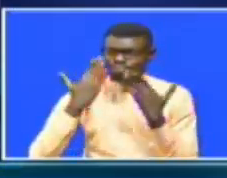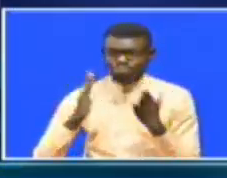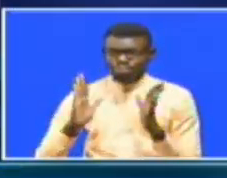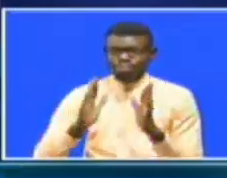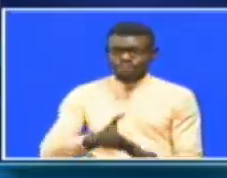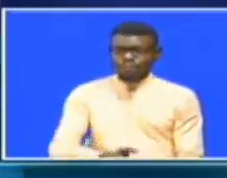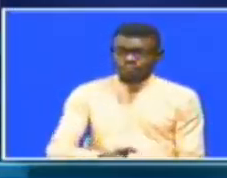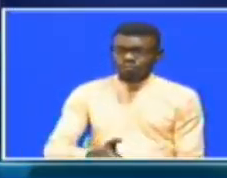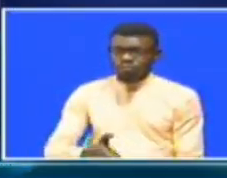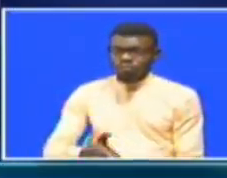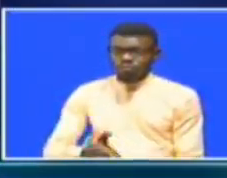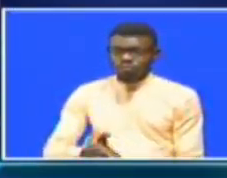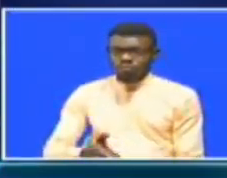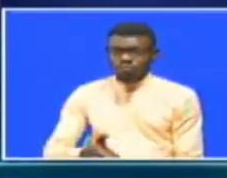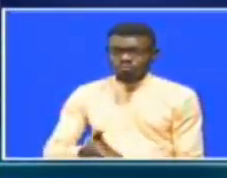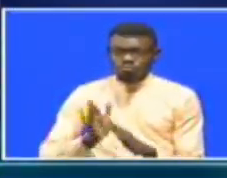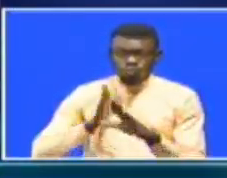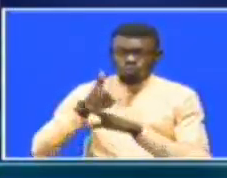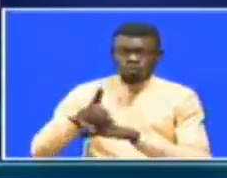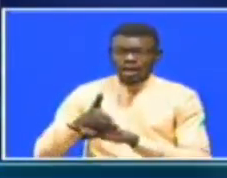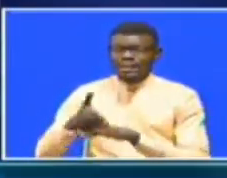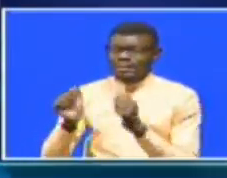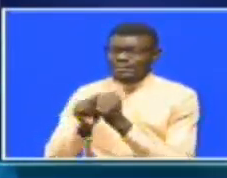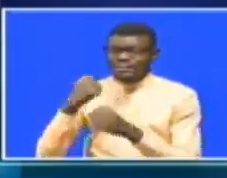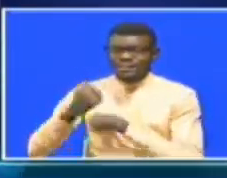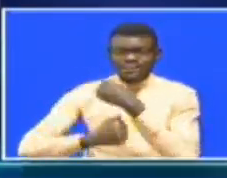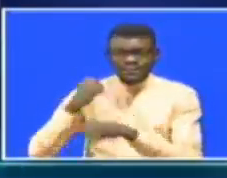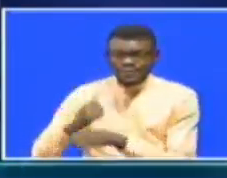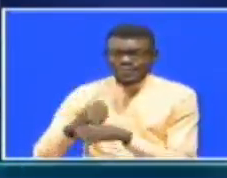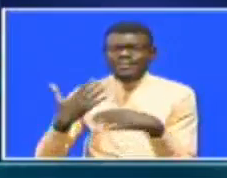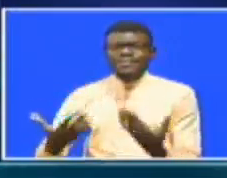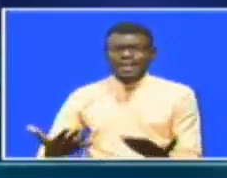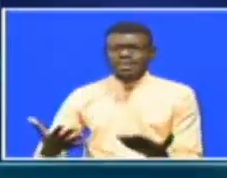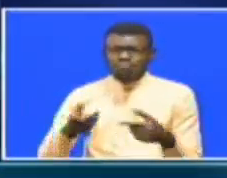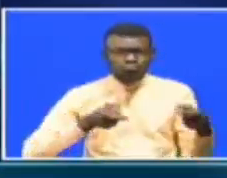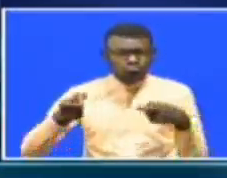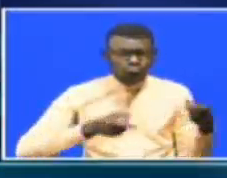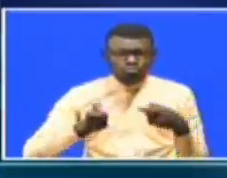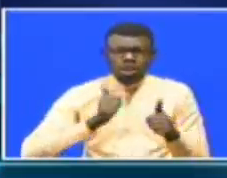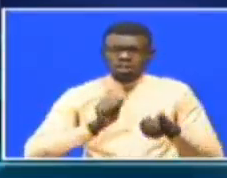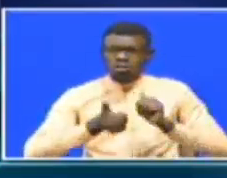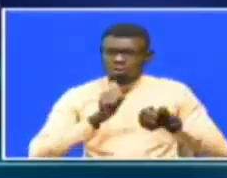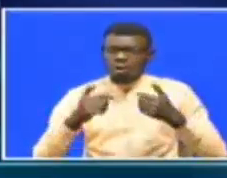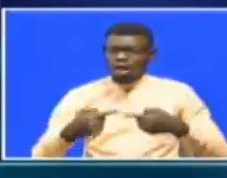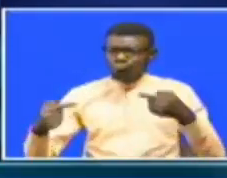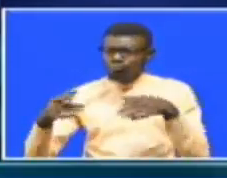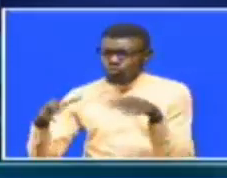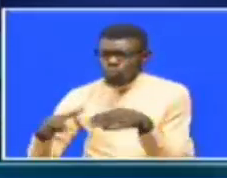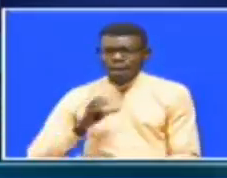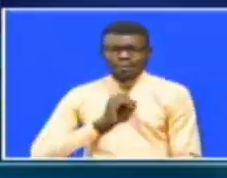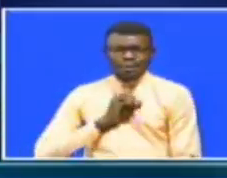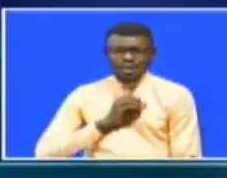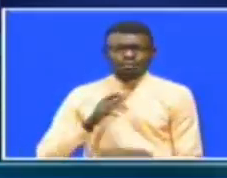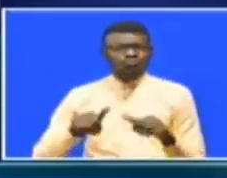For over a decade, they have ruled hockey in the country and within the region, sending shivers in the spines of their opponents. So dominant was the team that